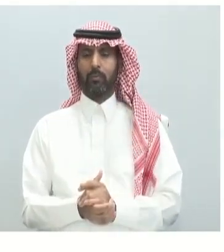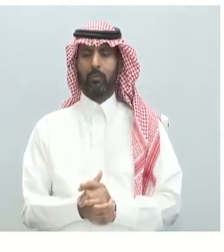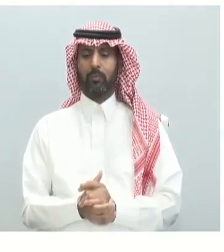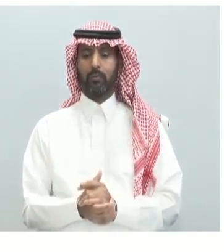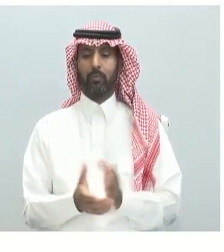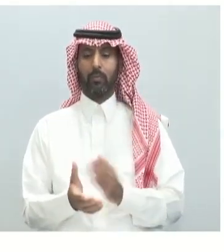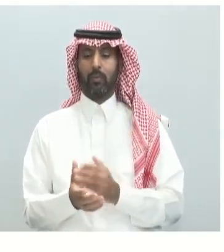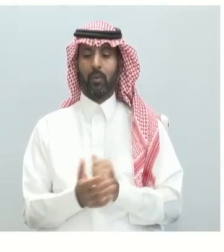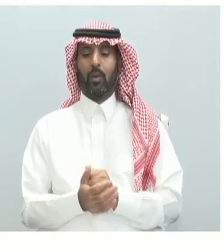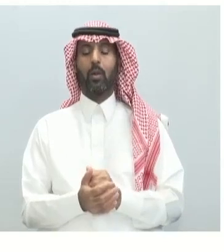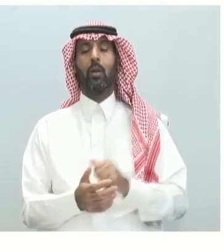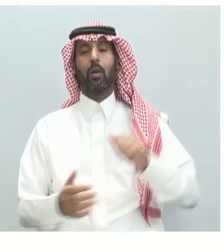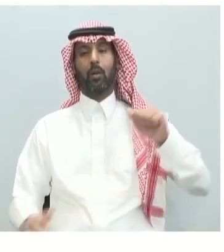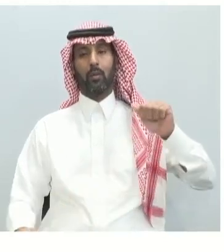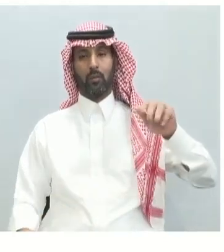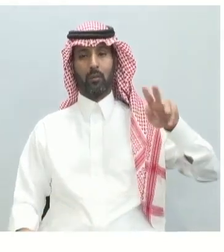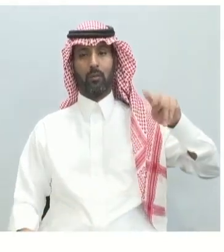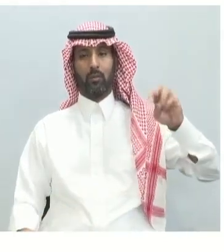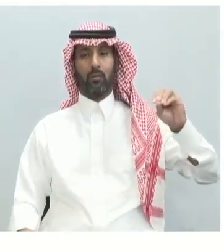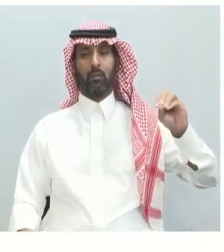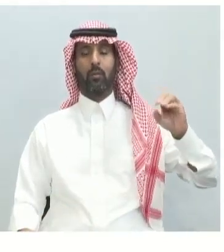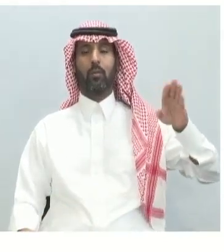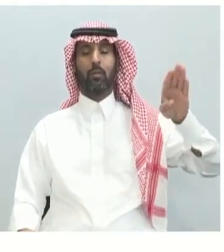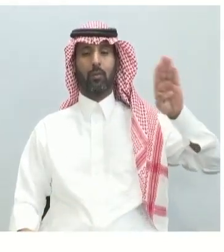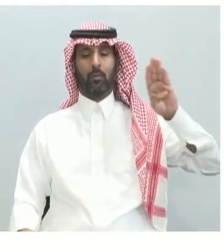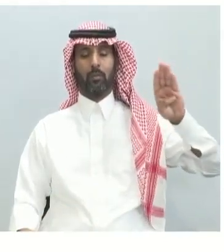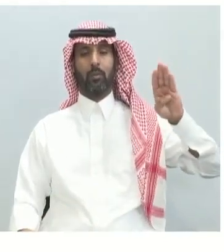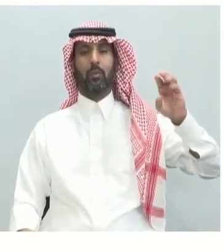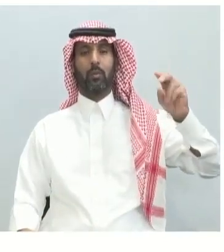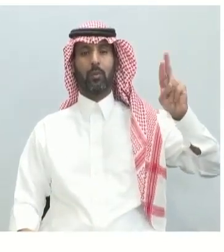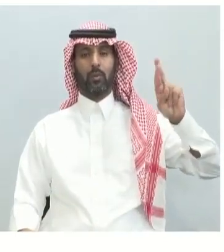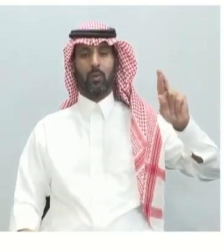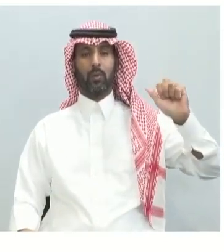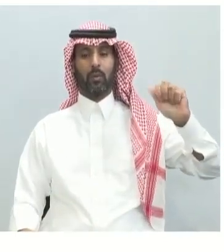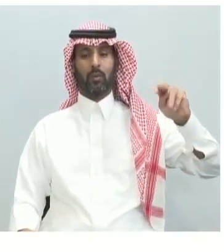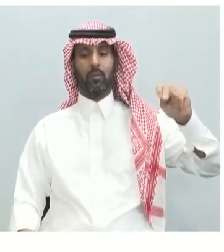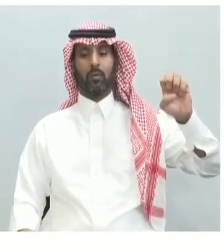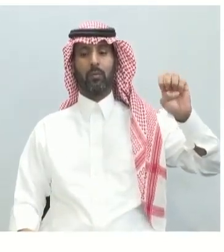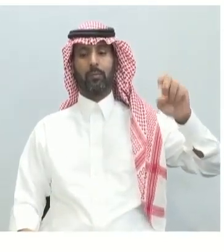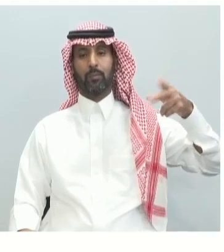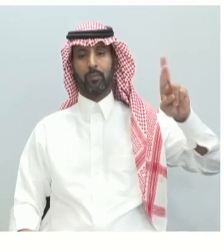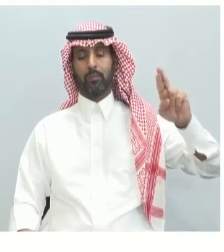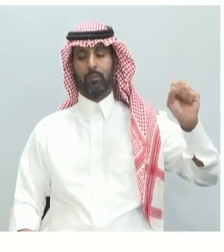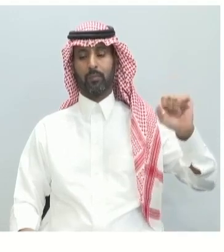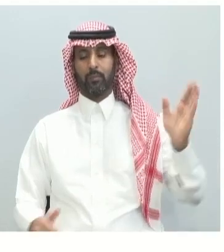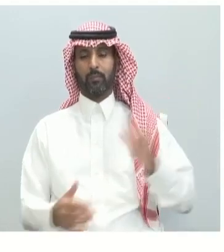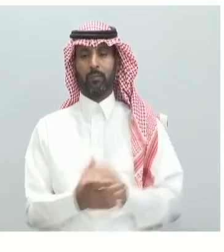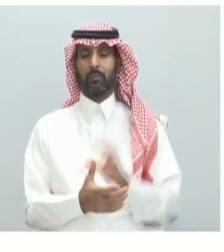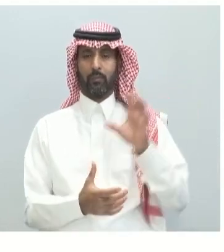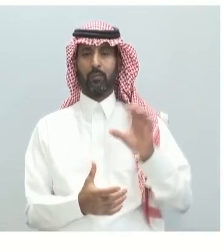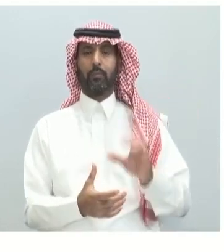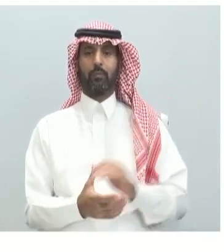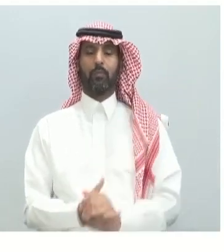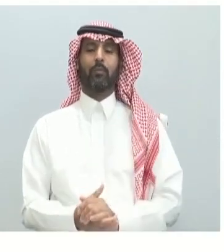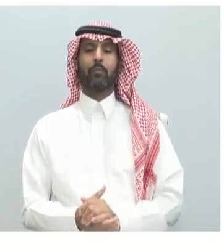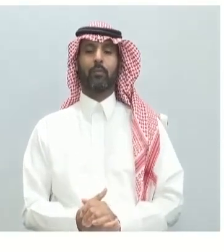a no-brainer. It sounds like a no-brainer. Want to help me pick out a stainless steel water bottle?